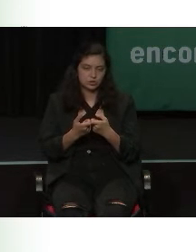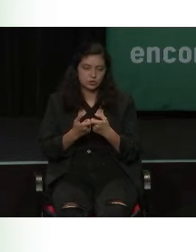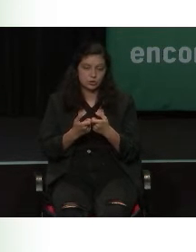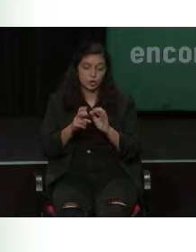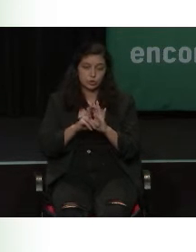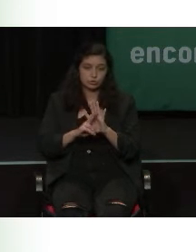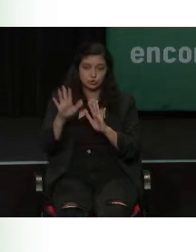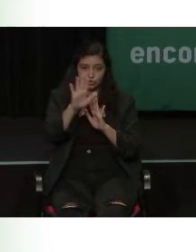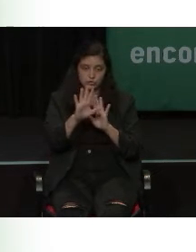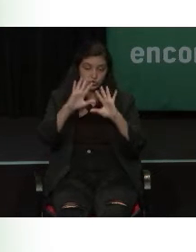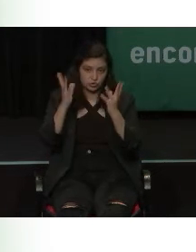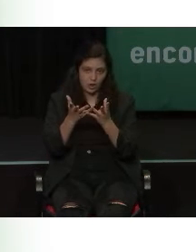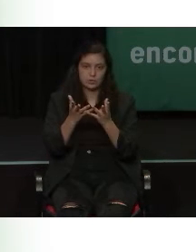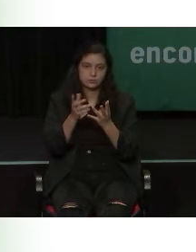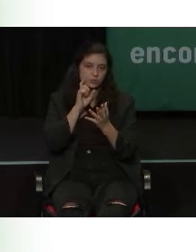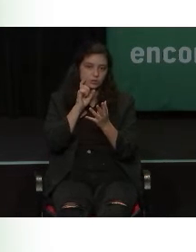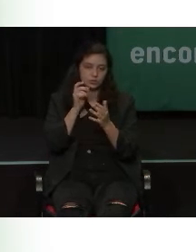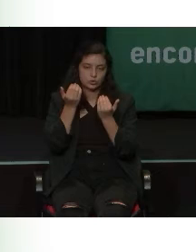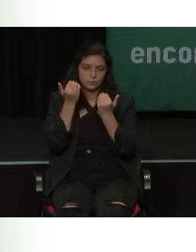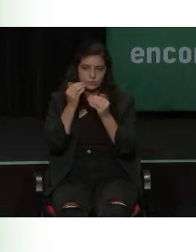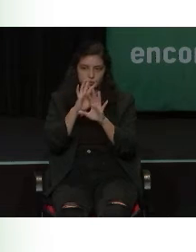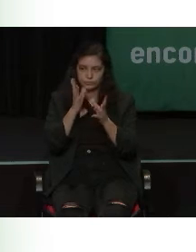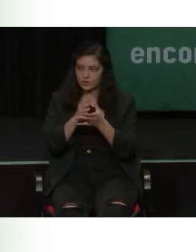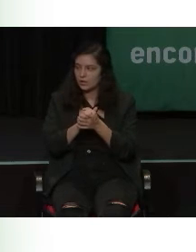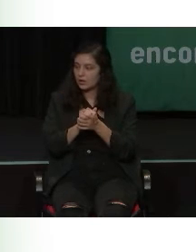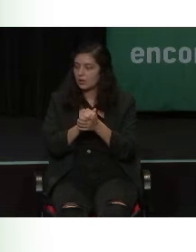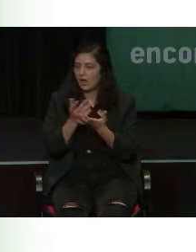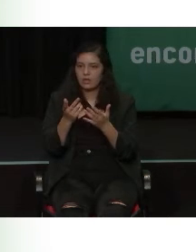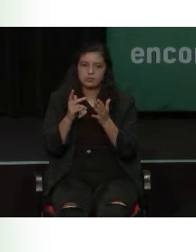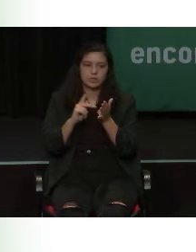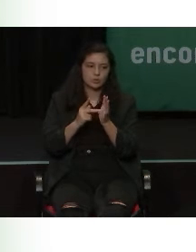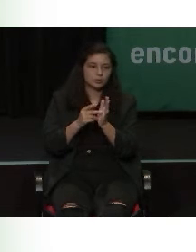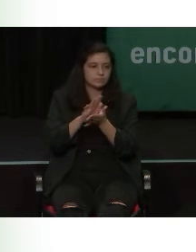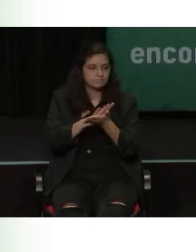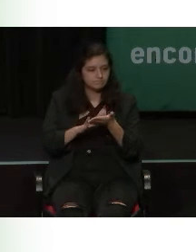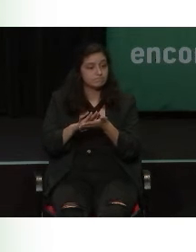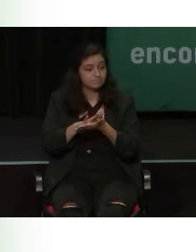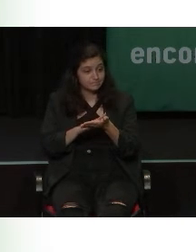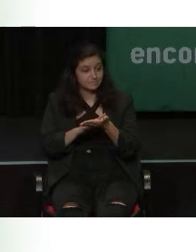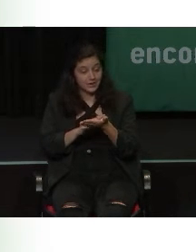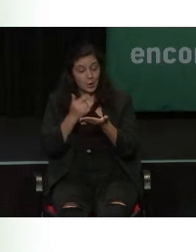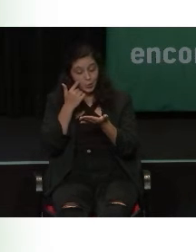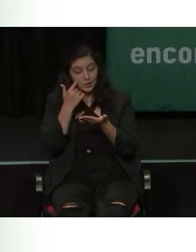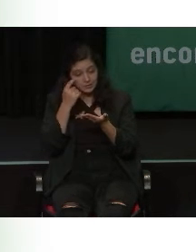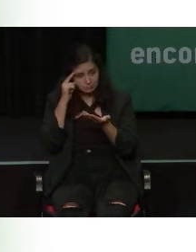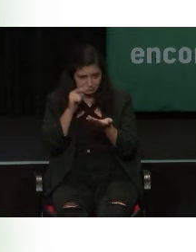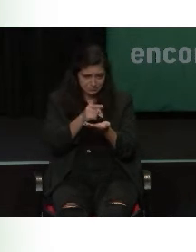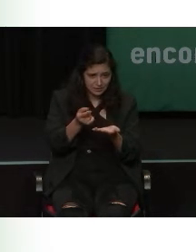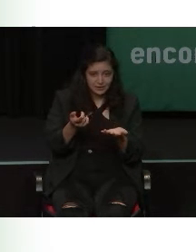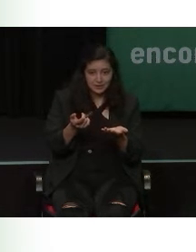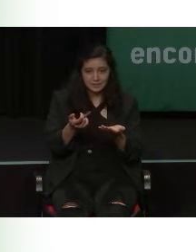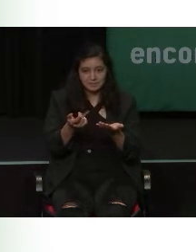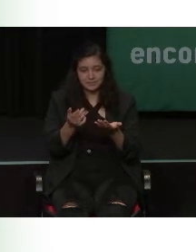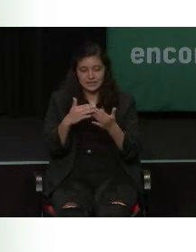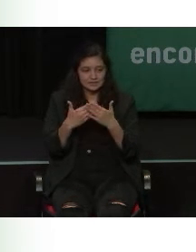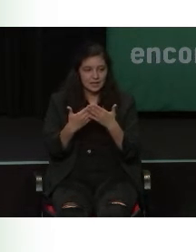with E regulations in baseada terms of data em protection tecnologias based on que são as que se technologies conhecem, que that are garantem the